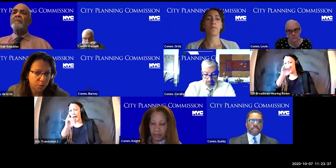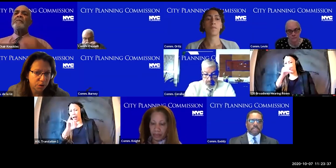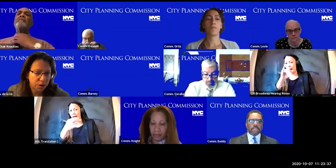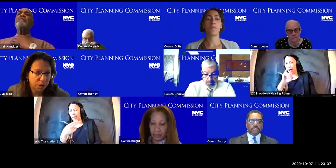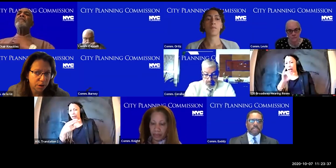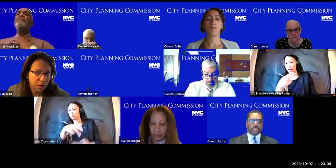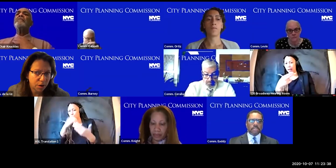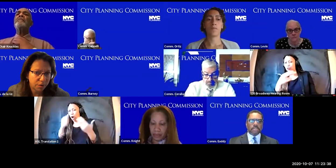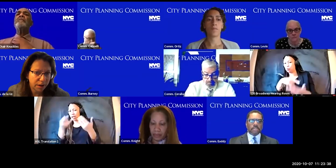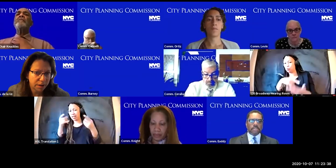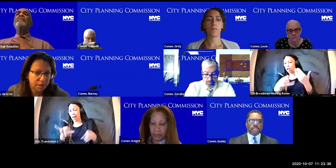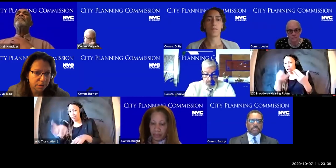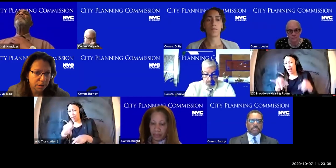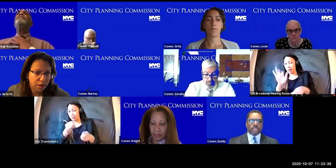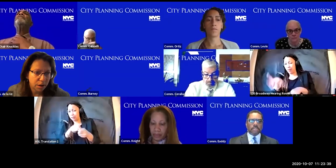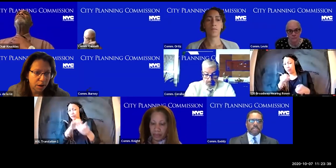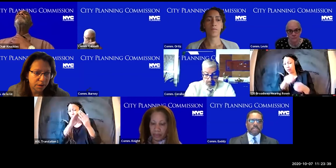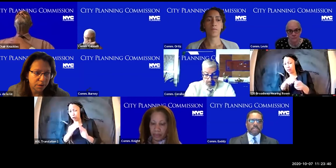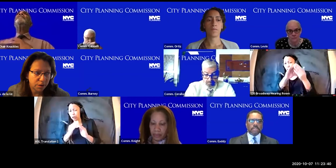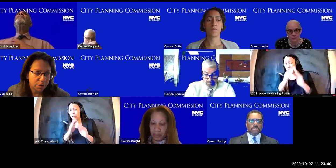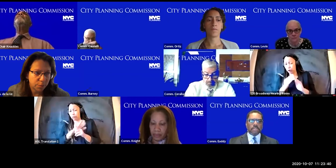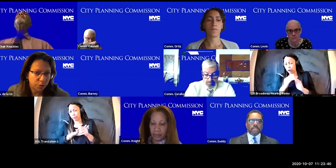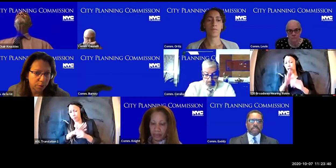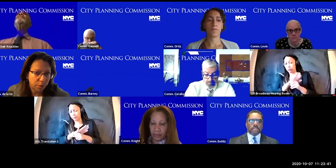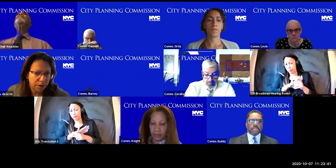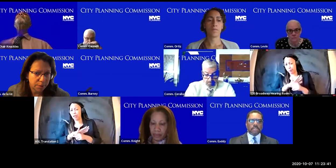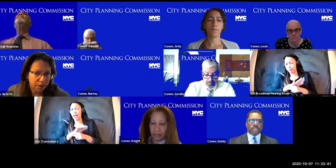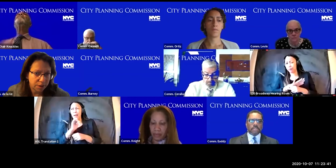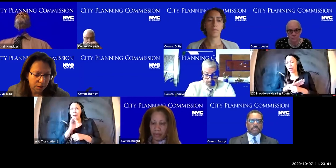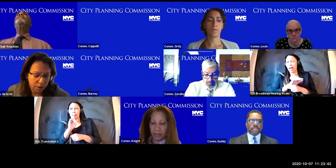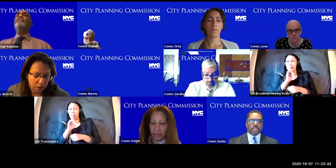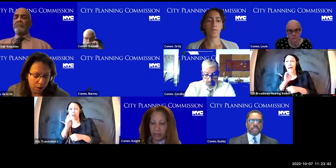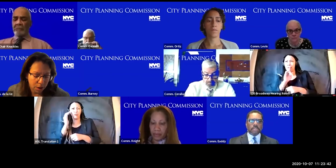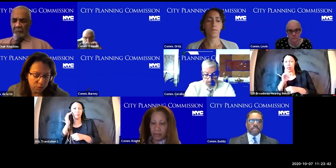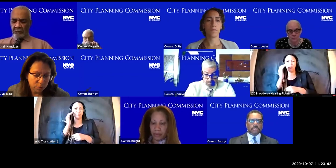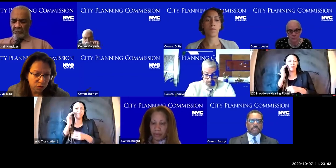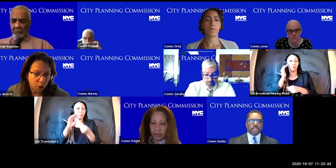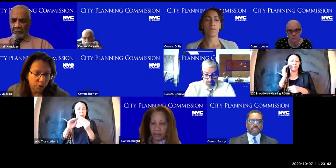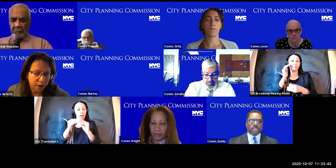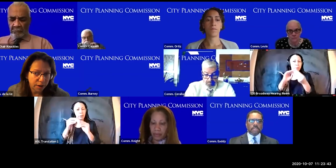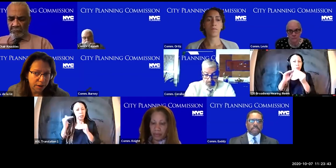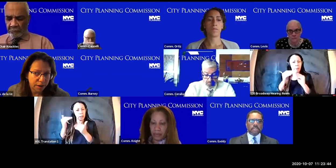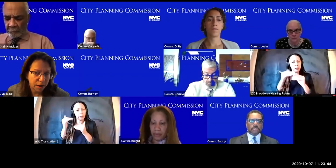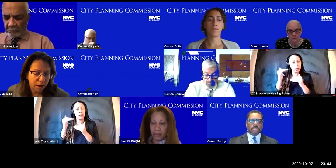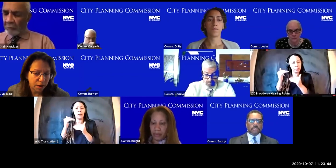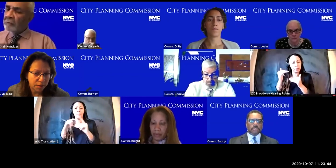in the community offhand. I think the number is probably pretty limited. So I'm just